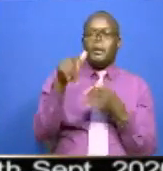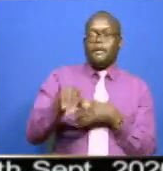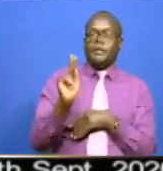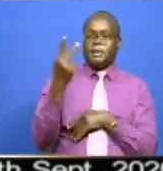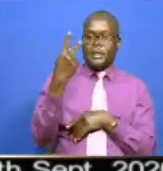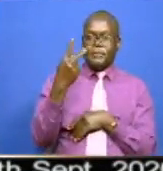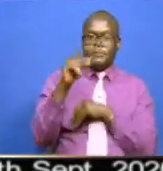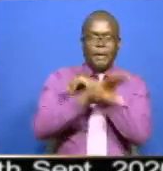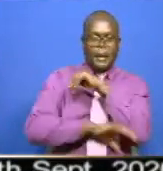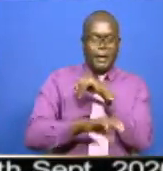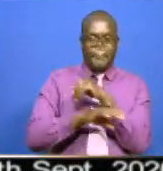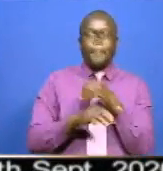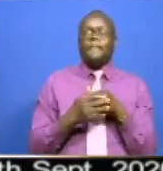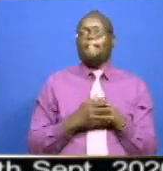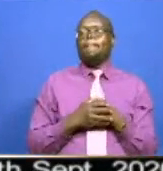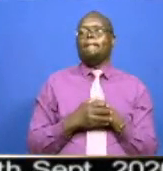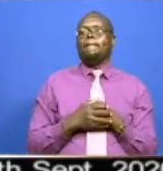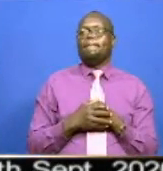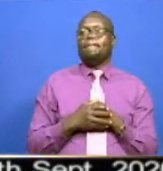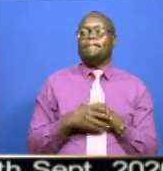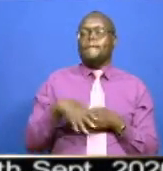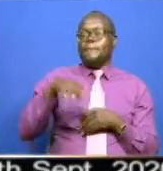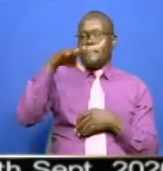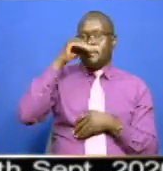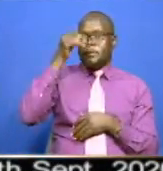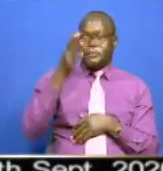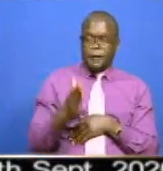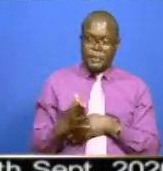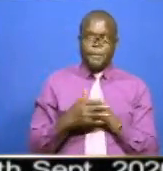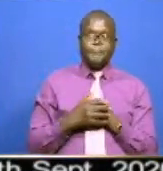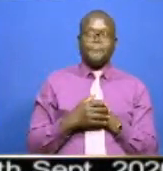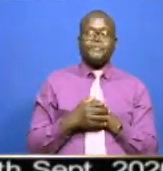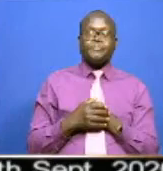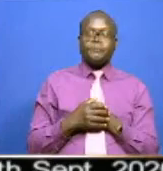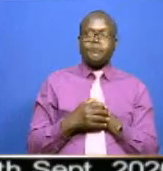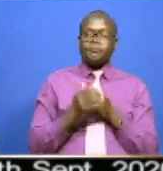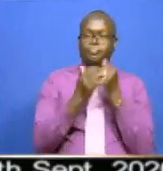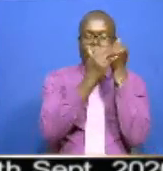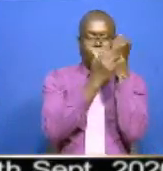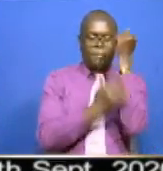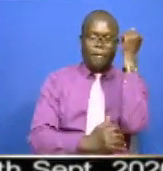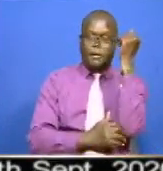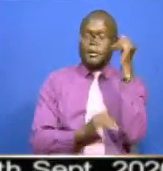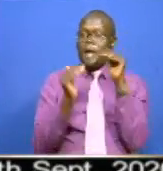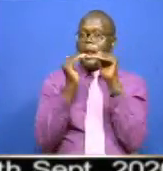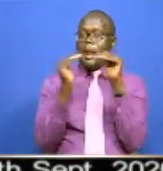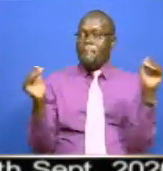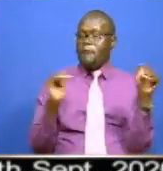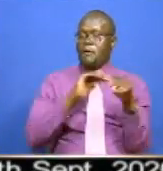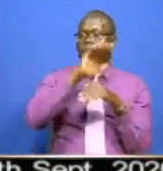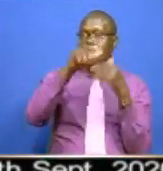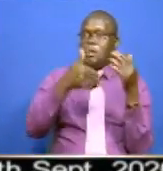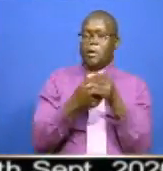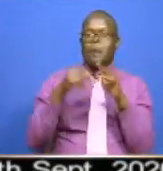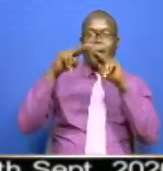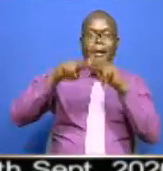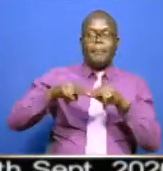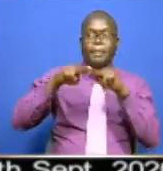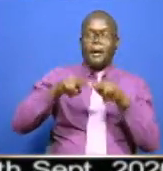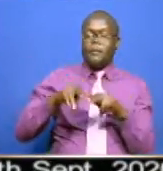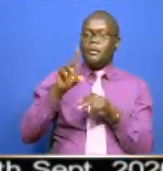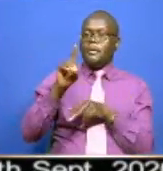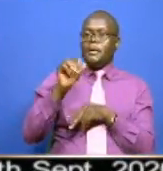Mr. Speaker. Mr. Speaker, poverty index, because all these are dependent on data